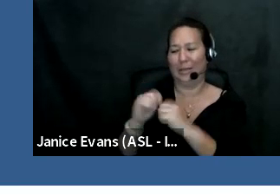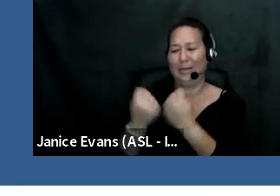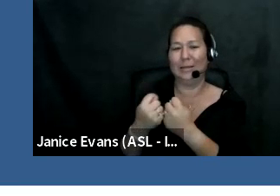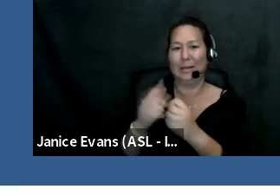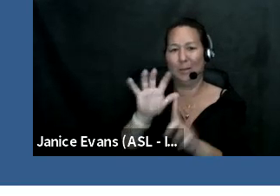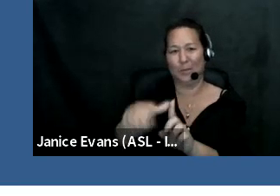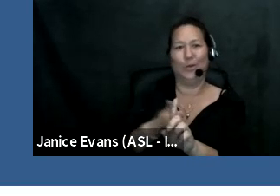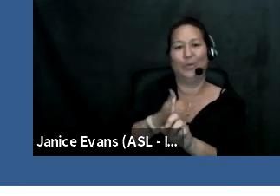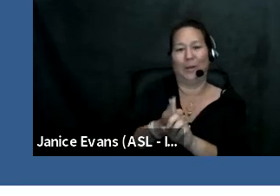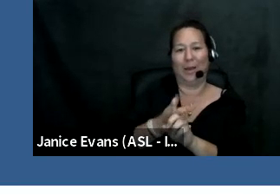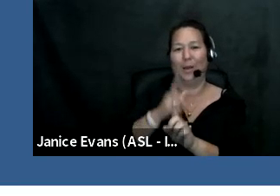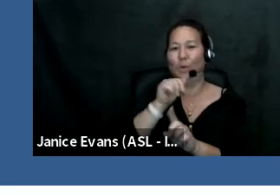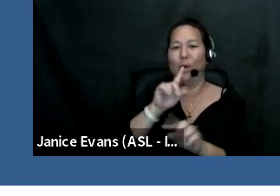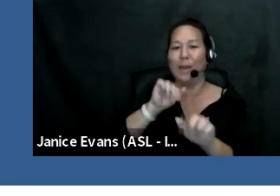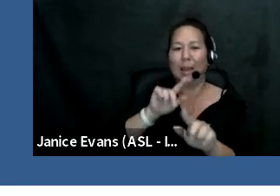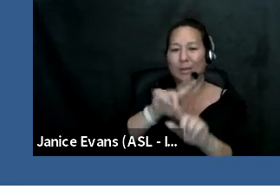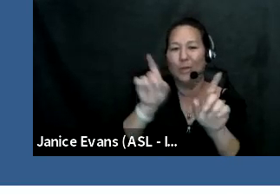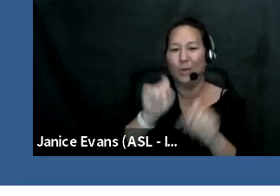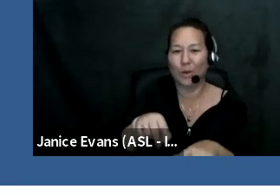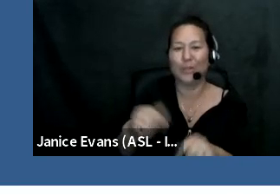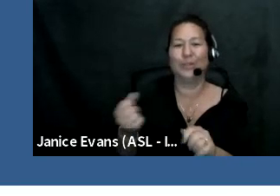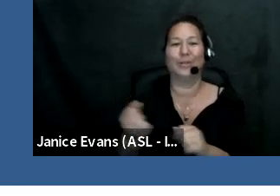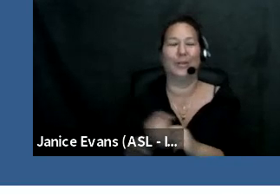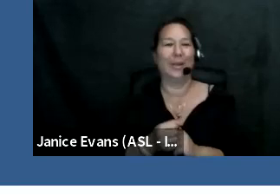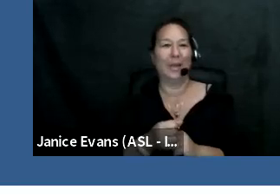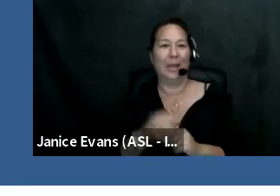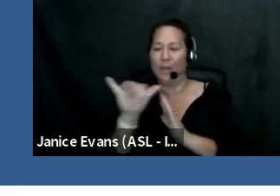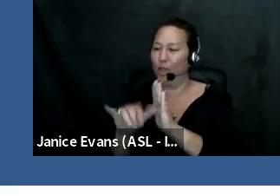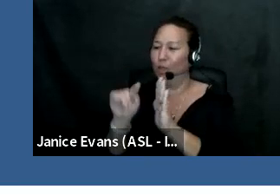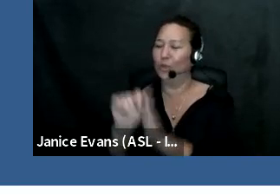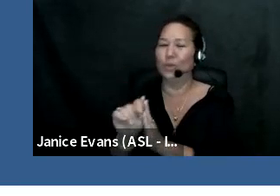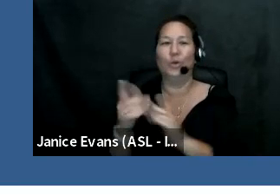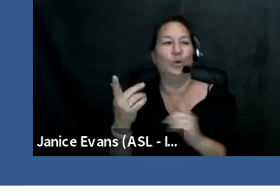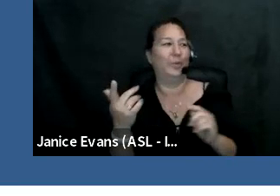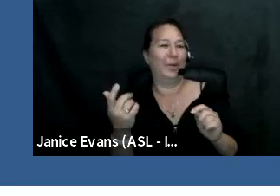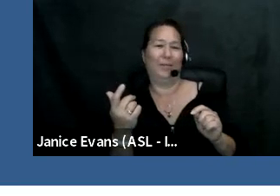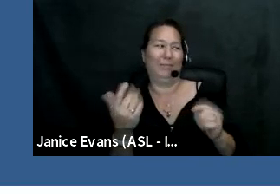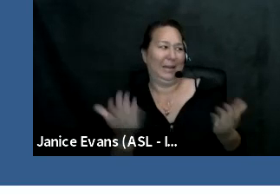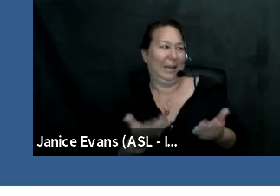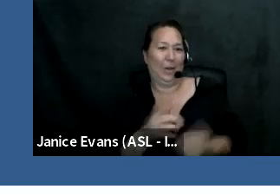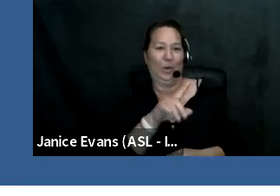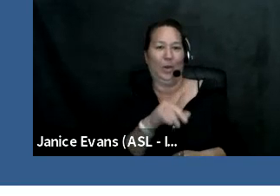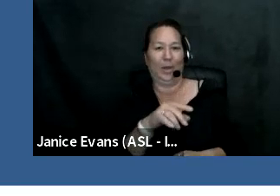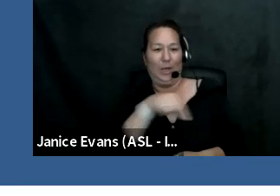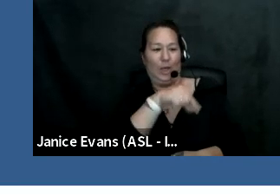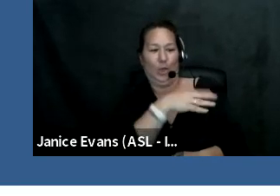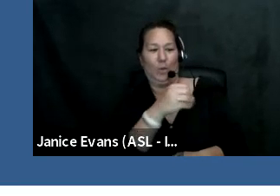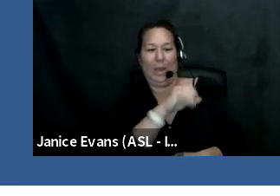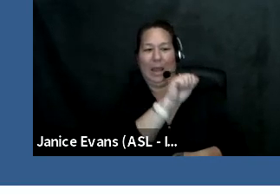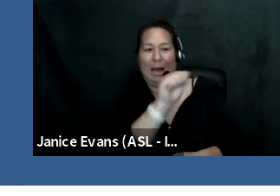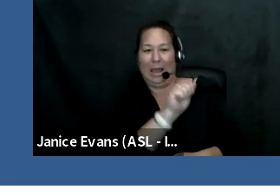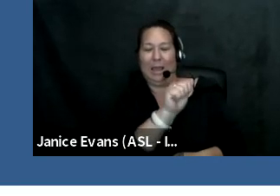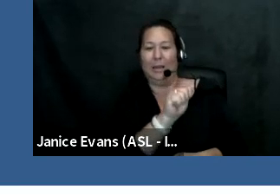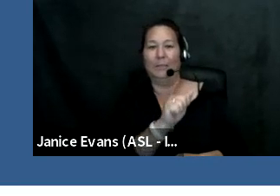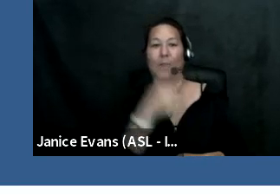on Facebook and YouTube and here in the Q&A. And to let folks know,